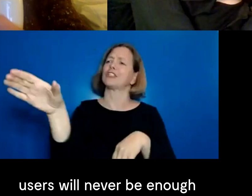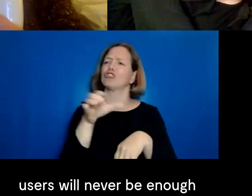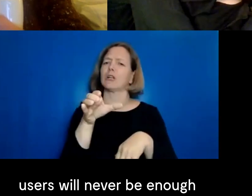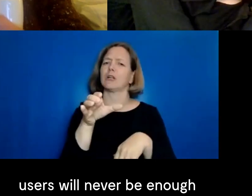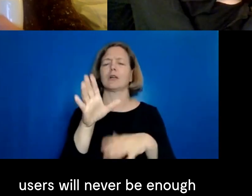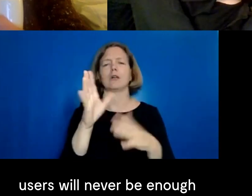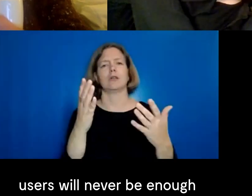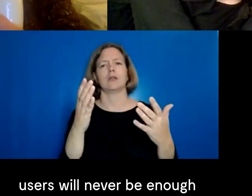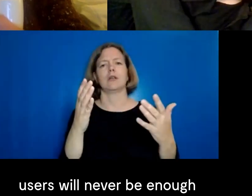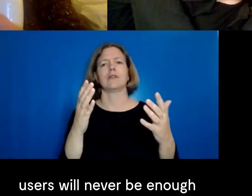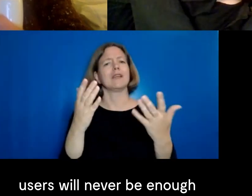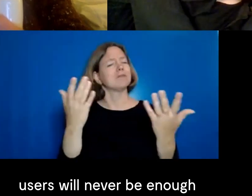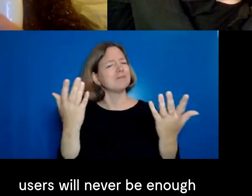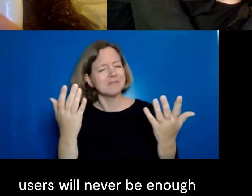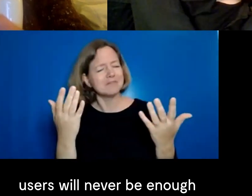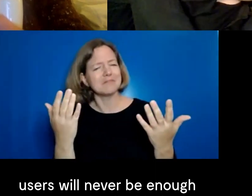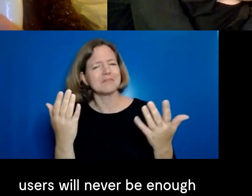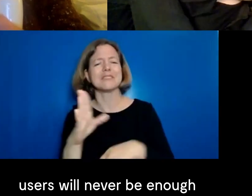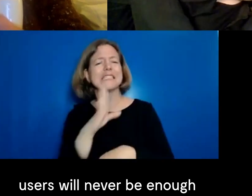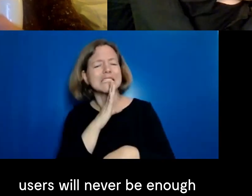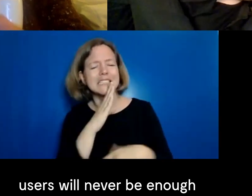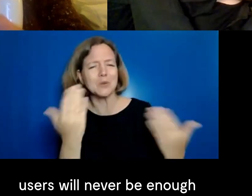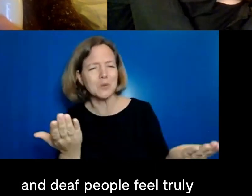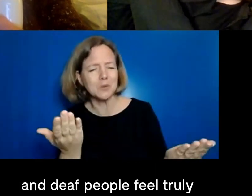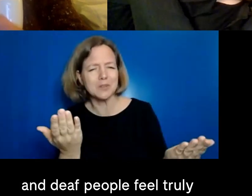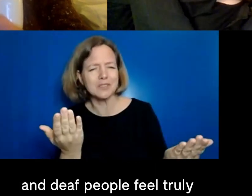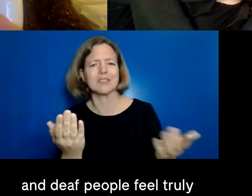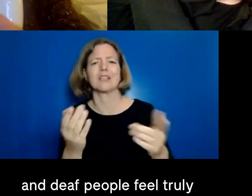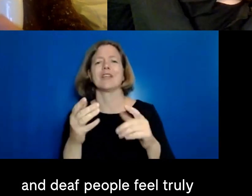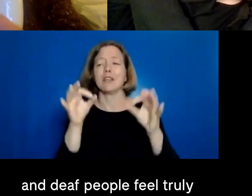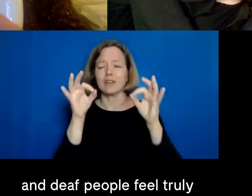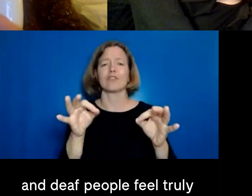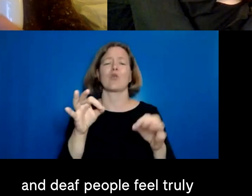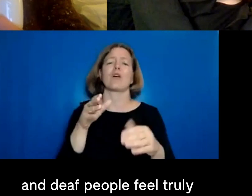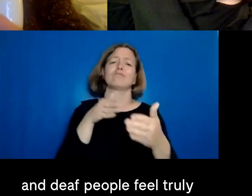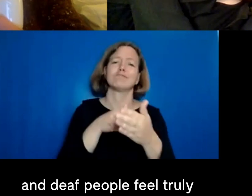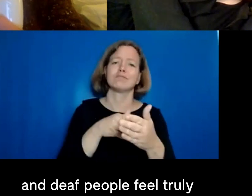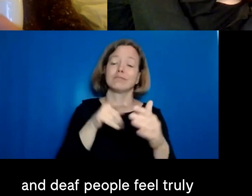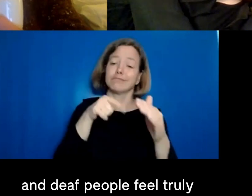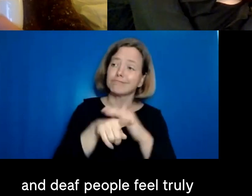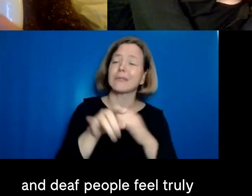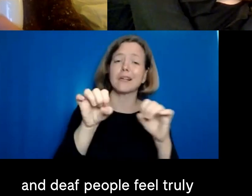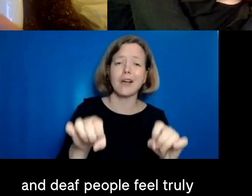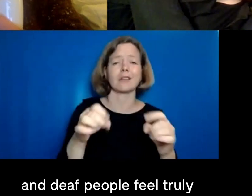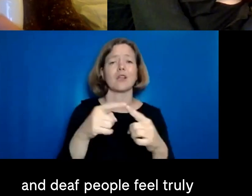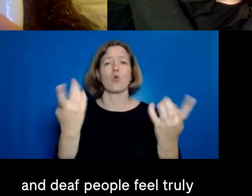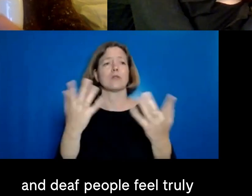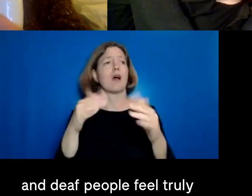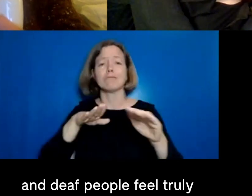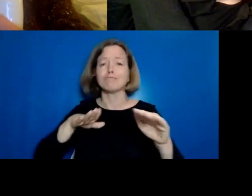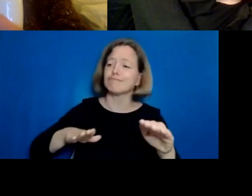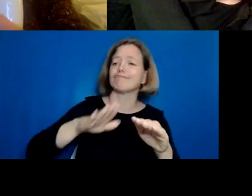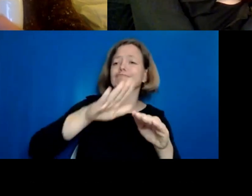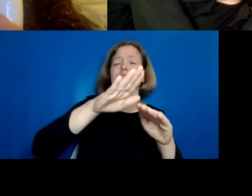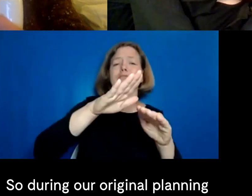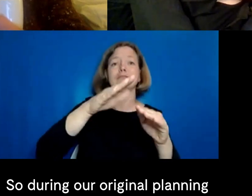wheelchair users will never be enough to make disabled and deaf people feel truly welcome at an